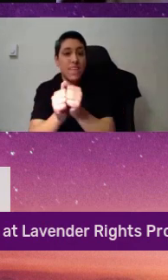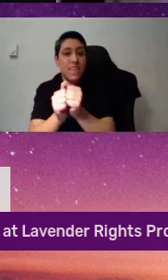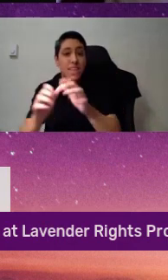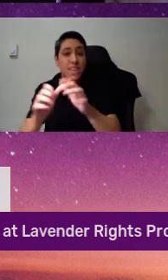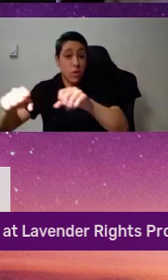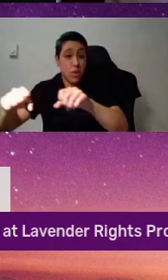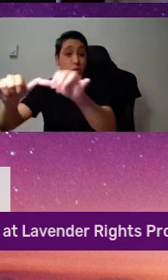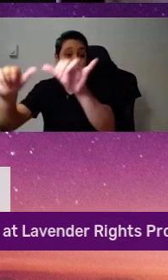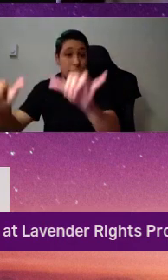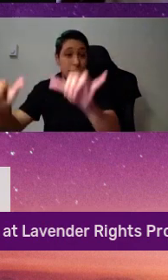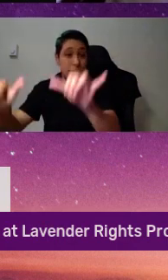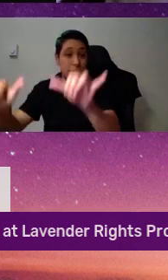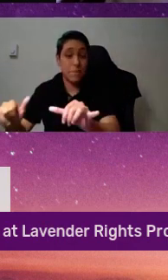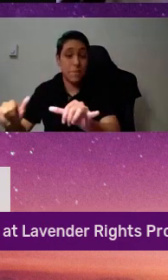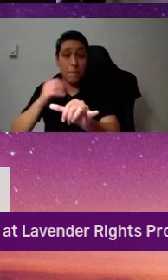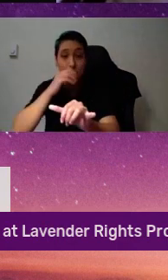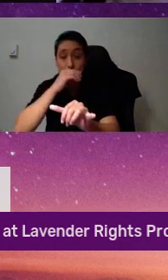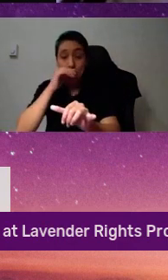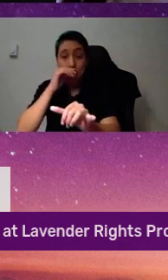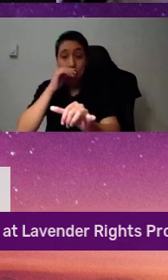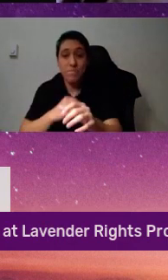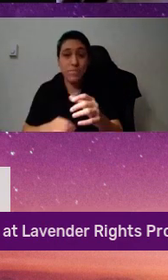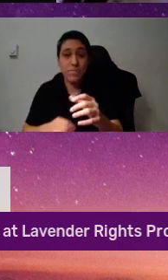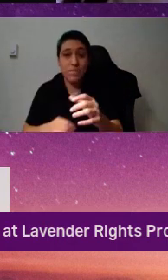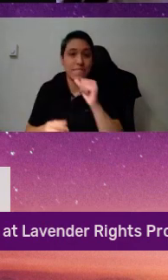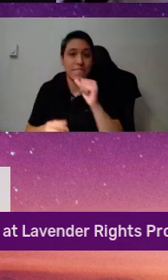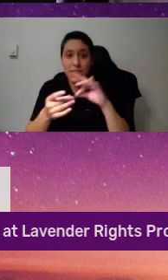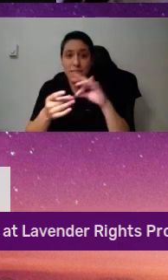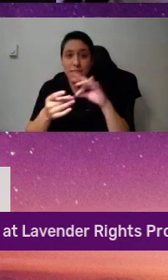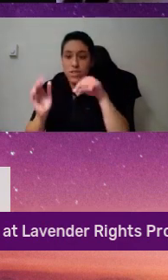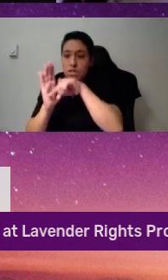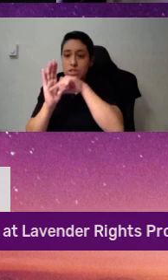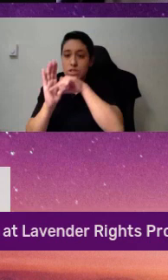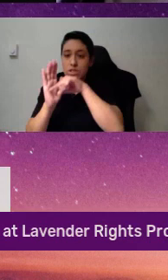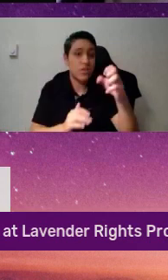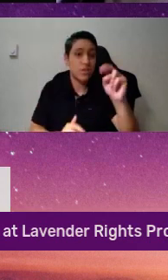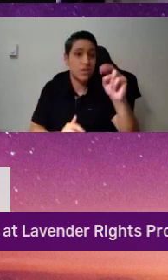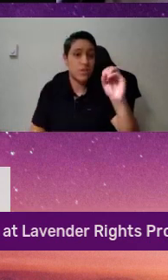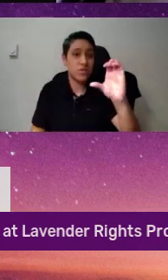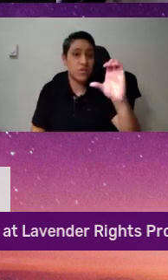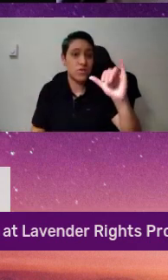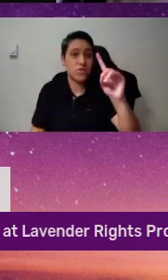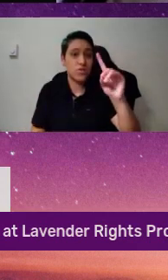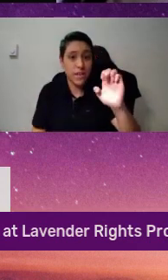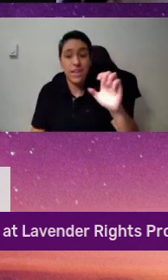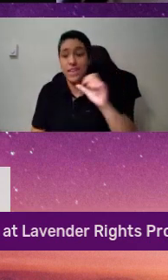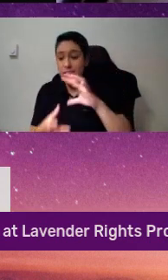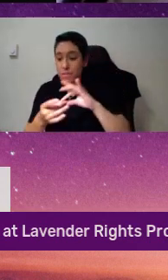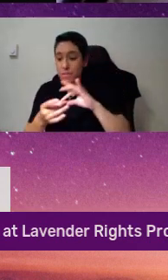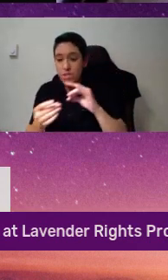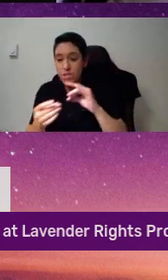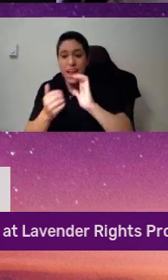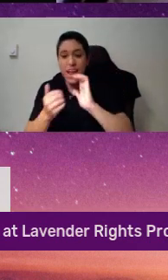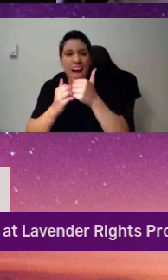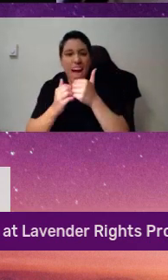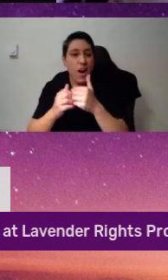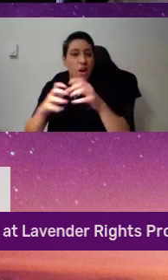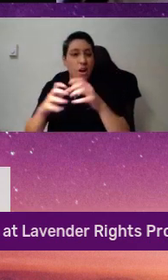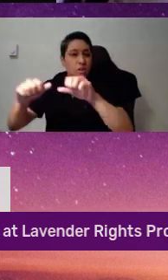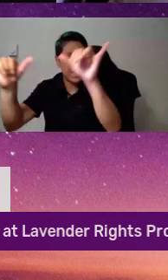epistemicides, etc. of colonialism, the way colonialism has impacted global communities.